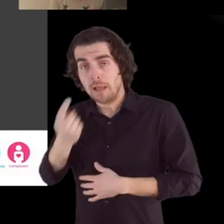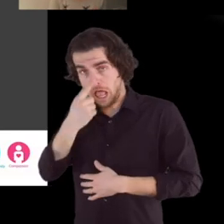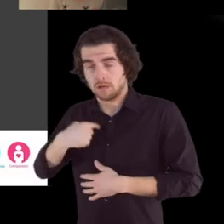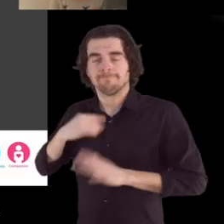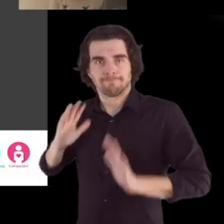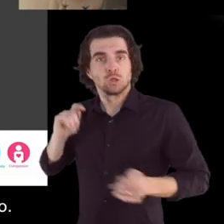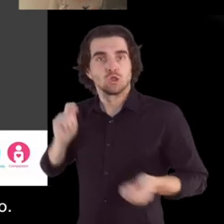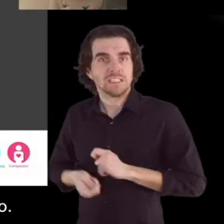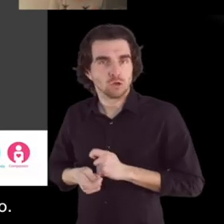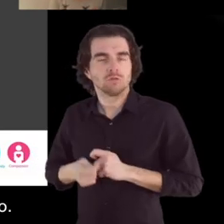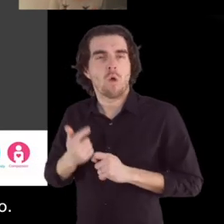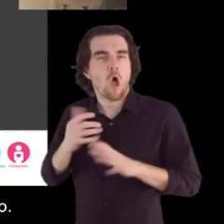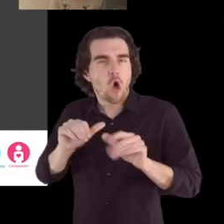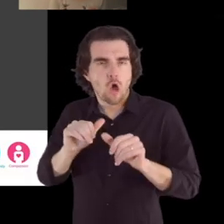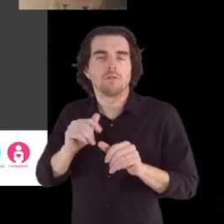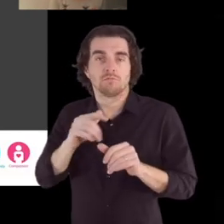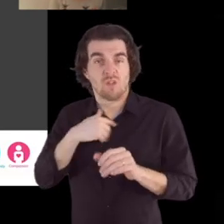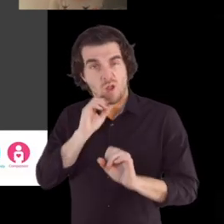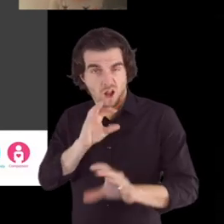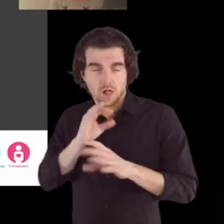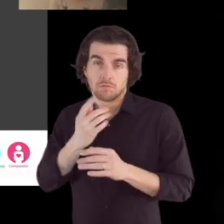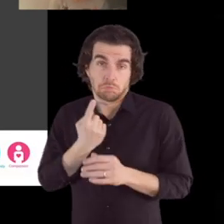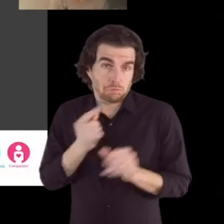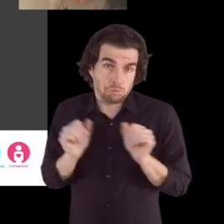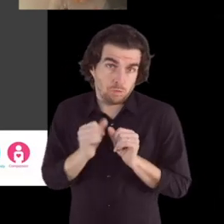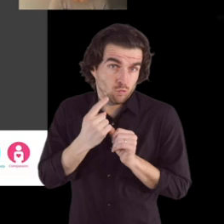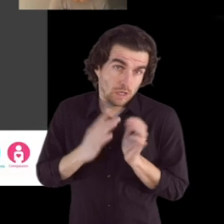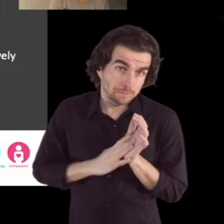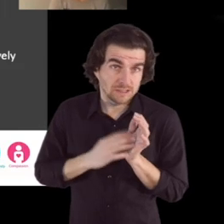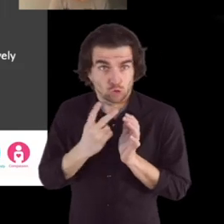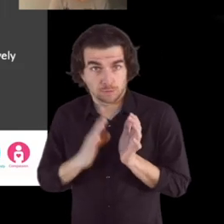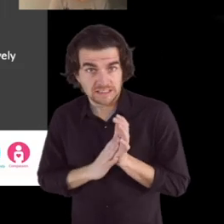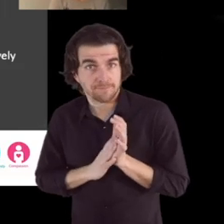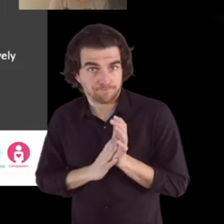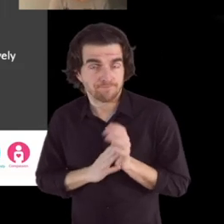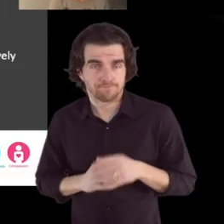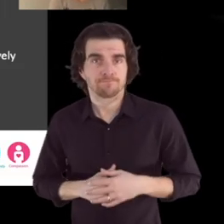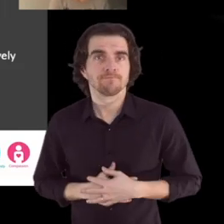do. So it's a really useful thing to do. Just, it only takes a minute or two.